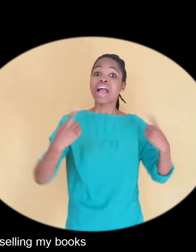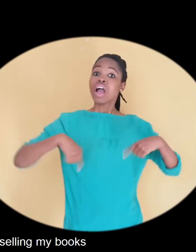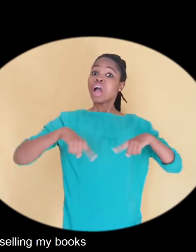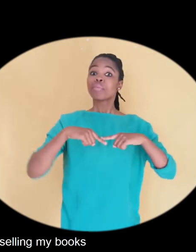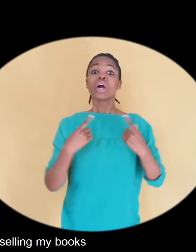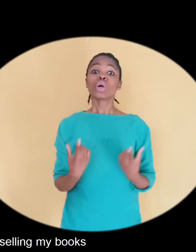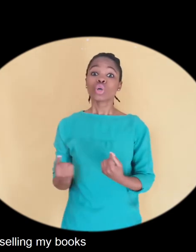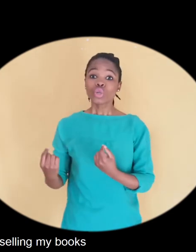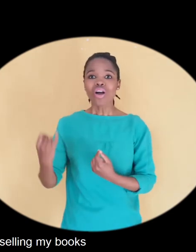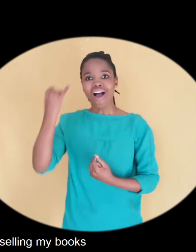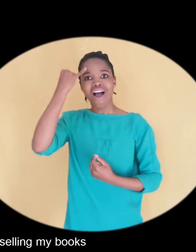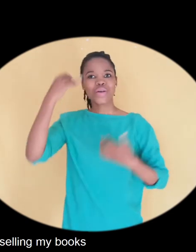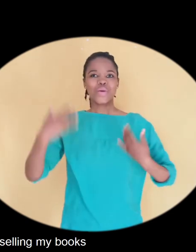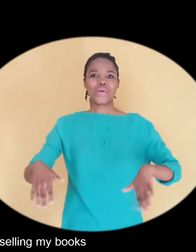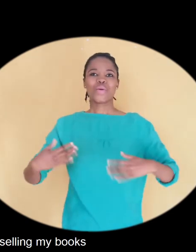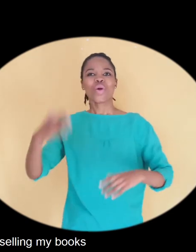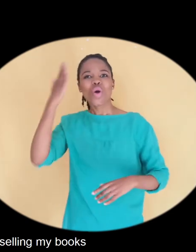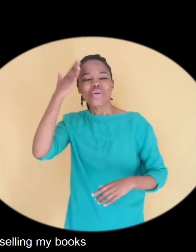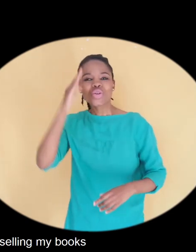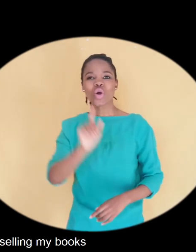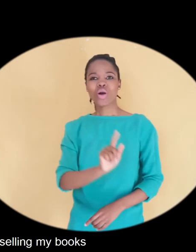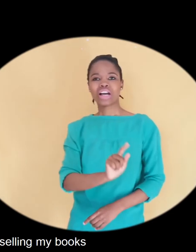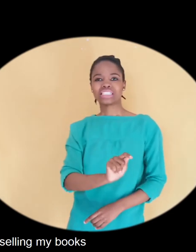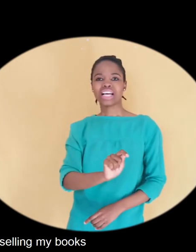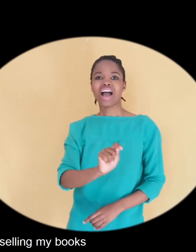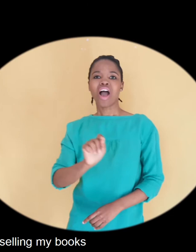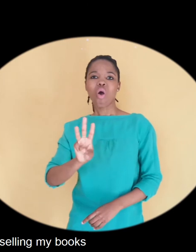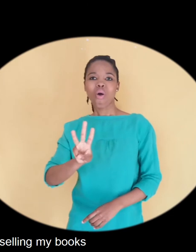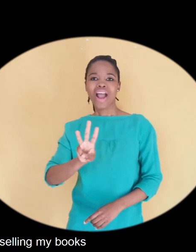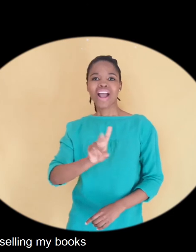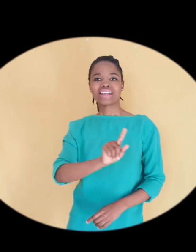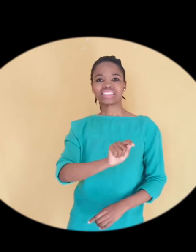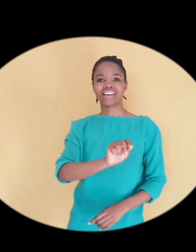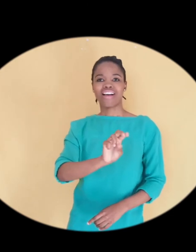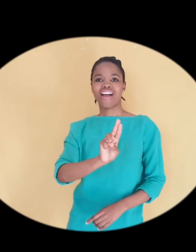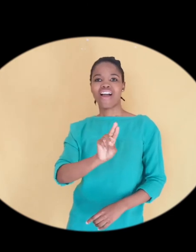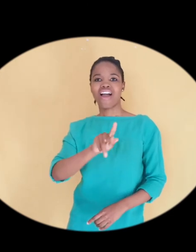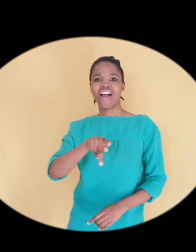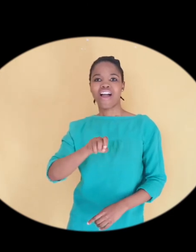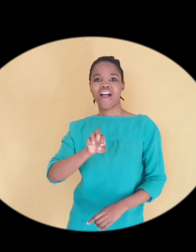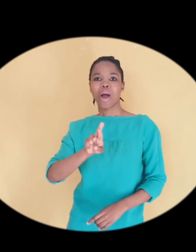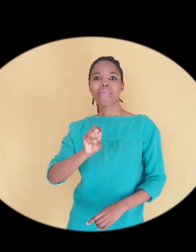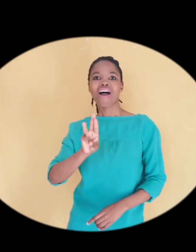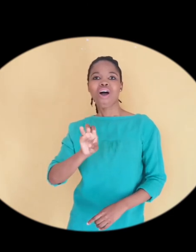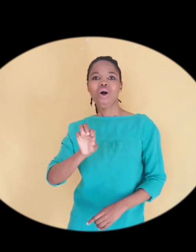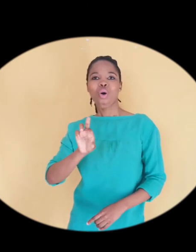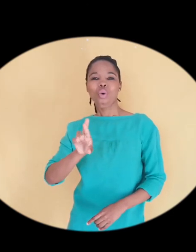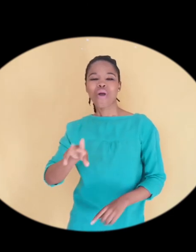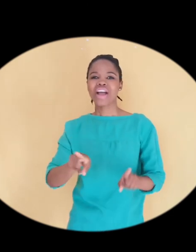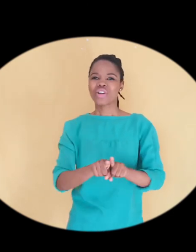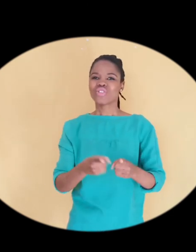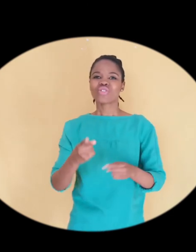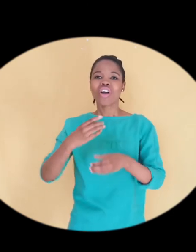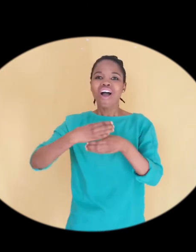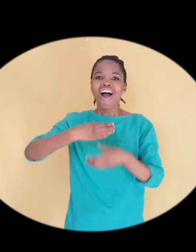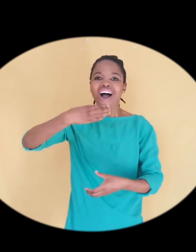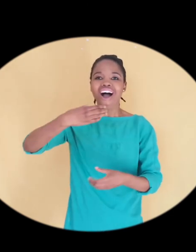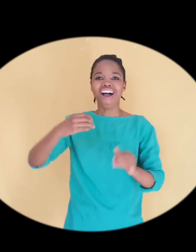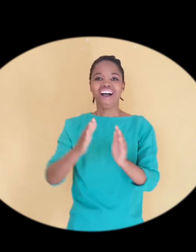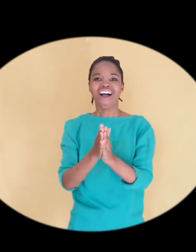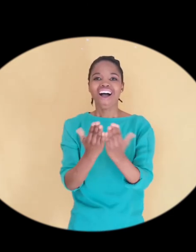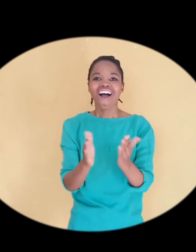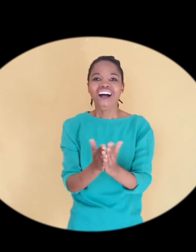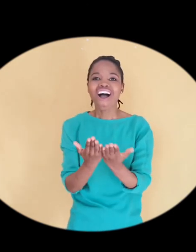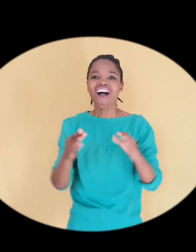And for us, what has worked is selling my book like Tupperware, basically. Okay. If you notice how Tupperware ladies